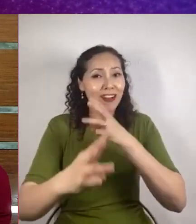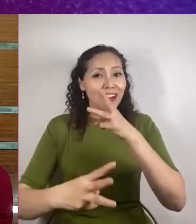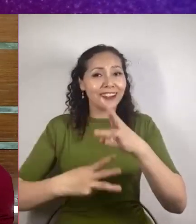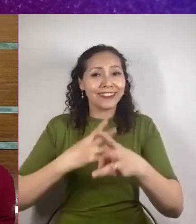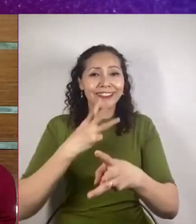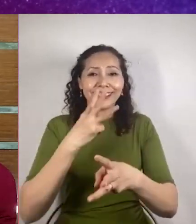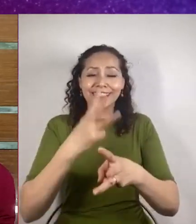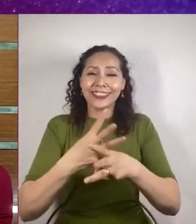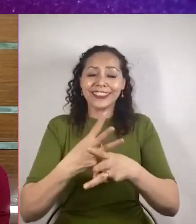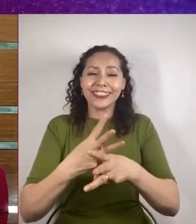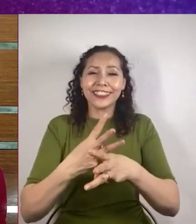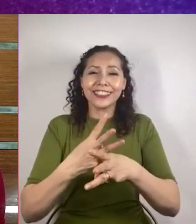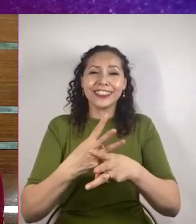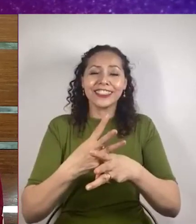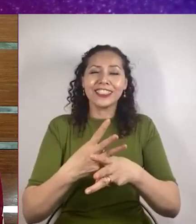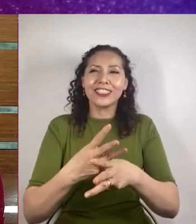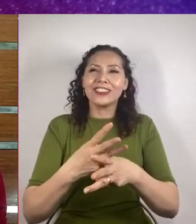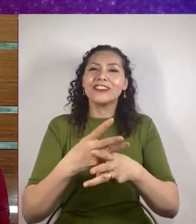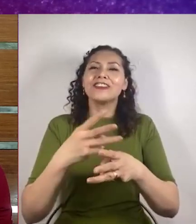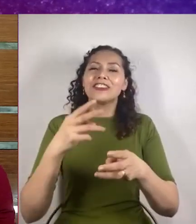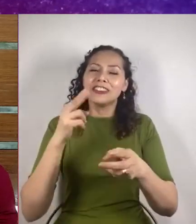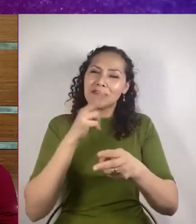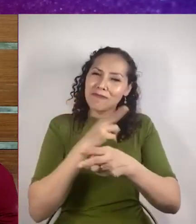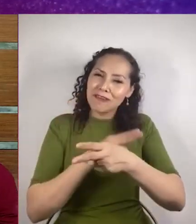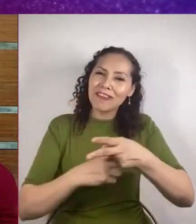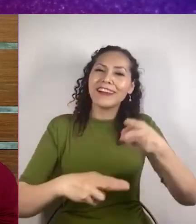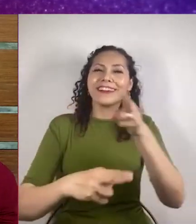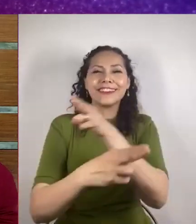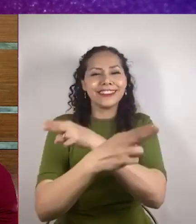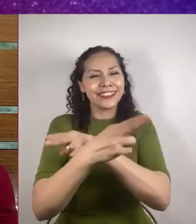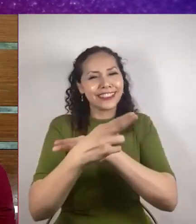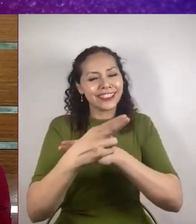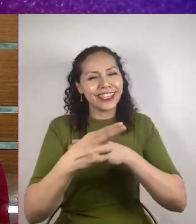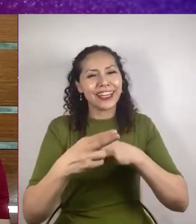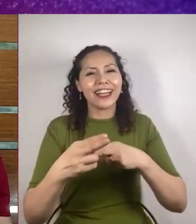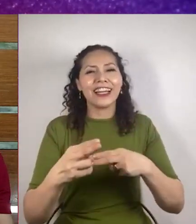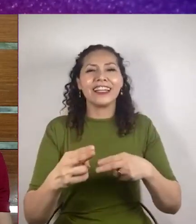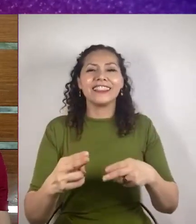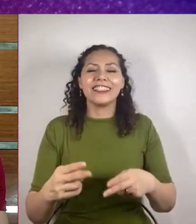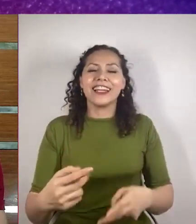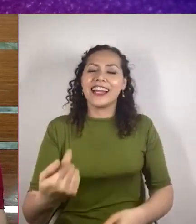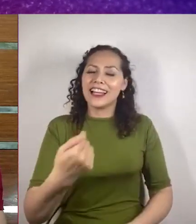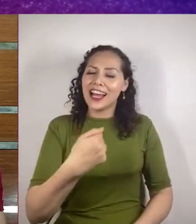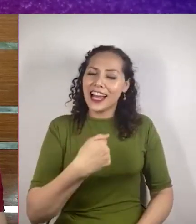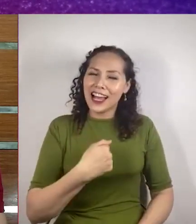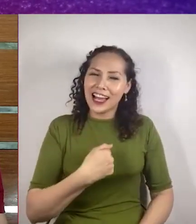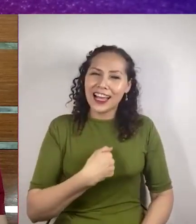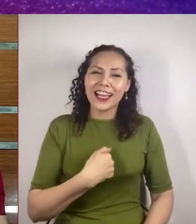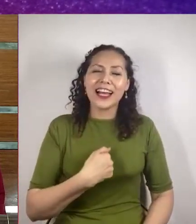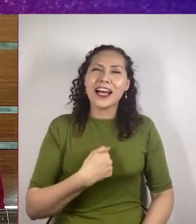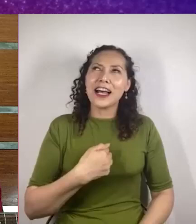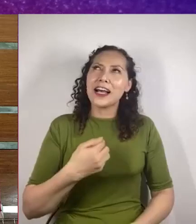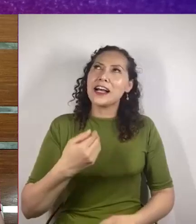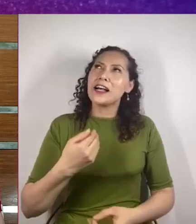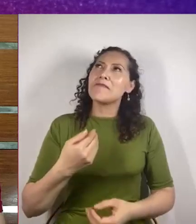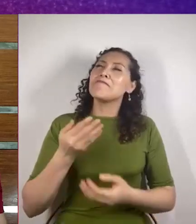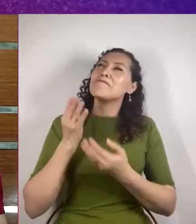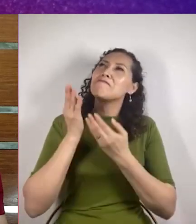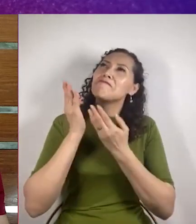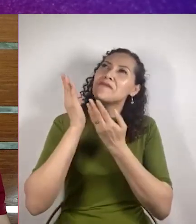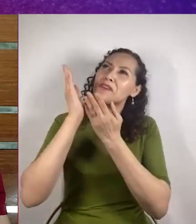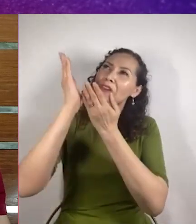world in the palm of your hand, and I am yours